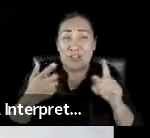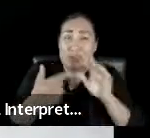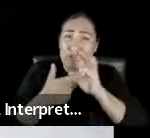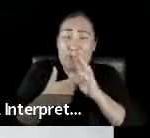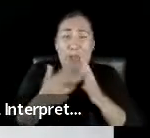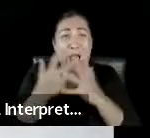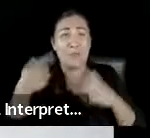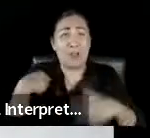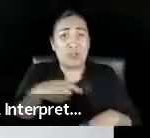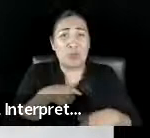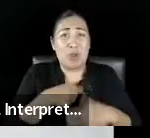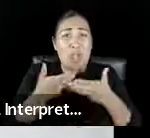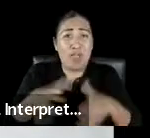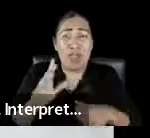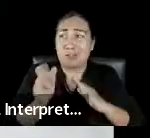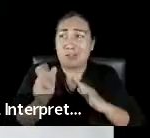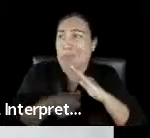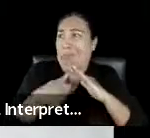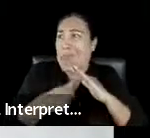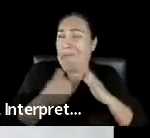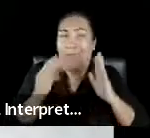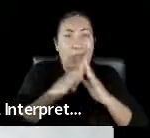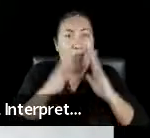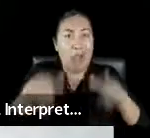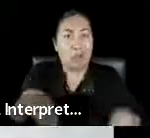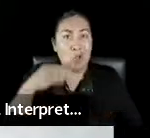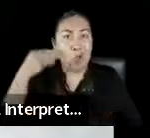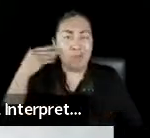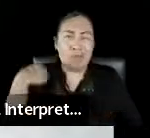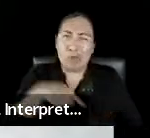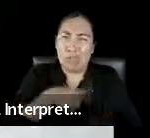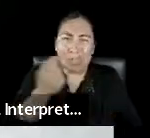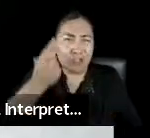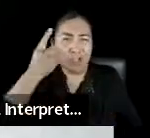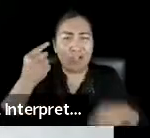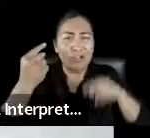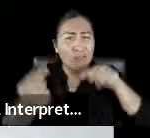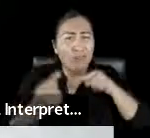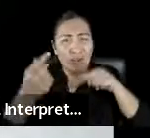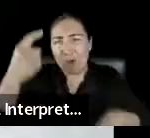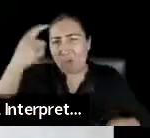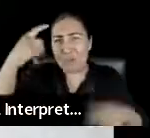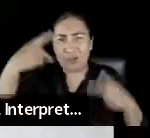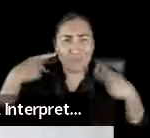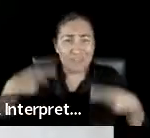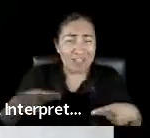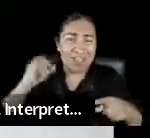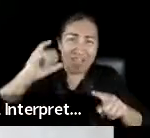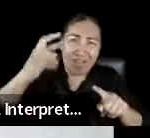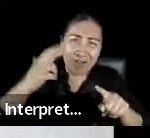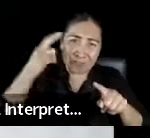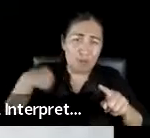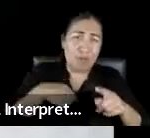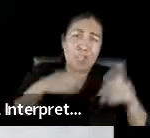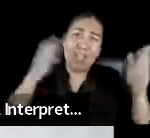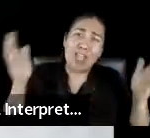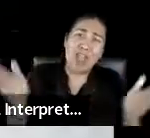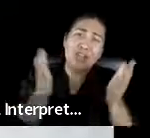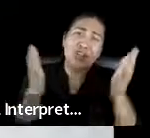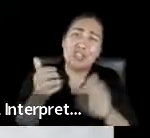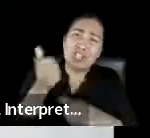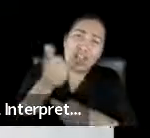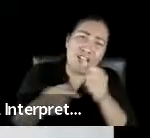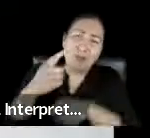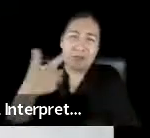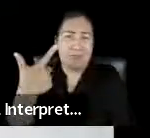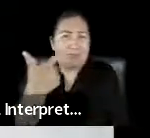isolated in our own homes. We understand the struggle mentally and physically. That is why we encourage everyone to get the vaccine so we can